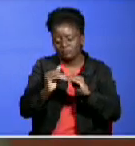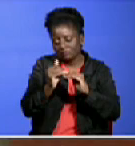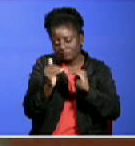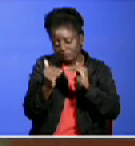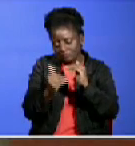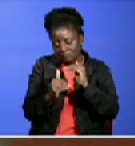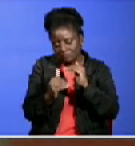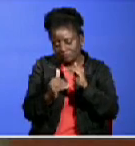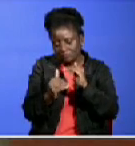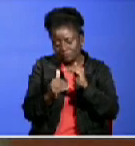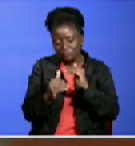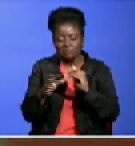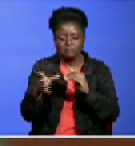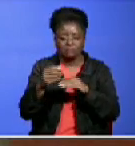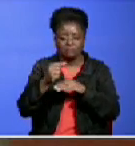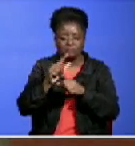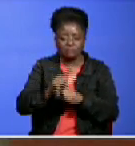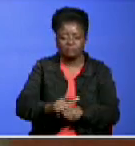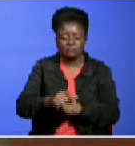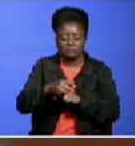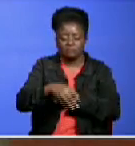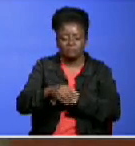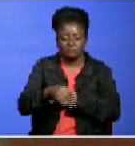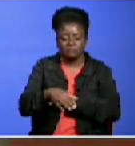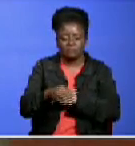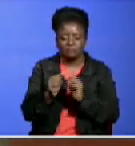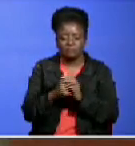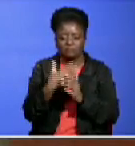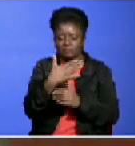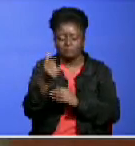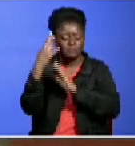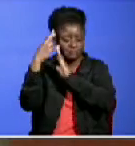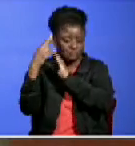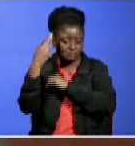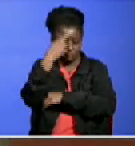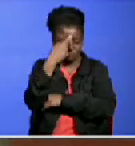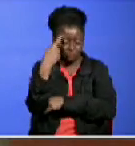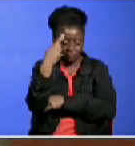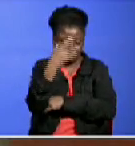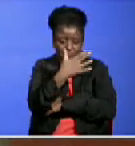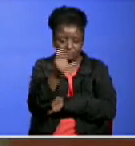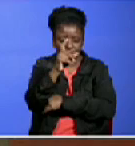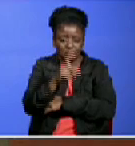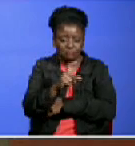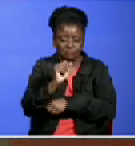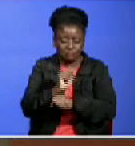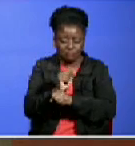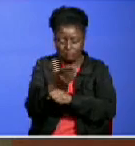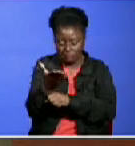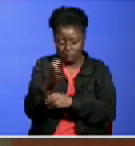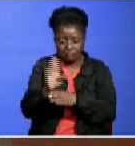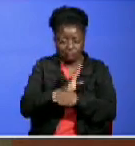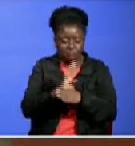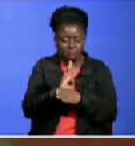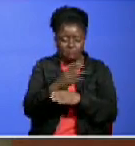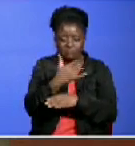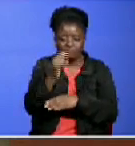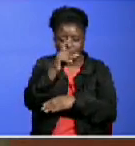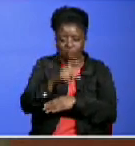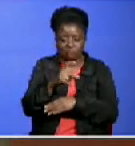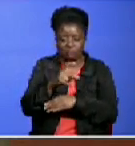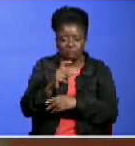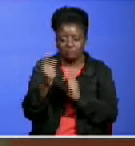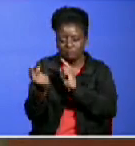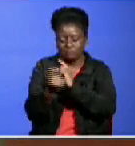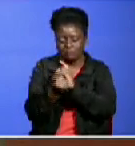is no reciprocal arrangement in place. They realize that they've got a business to run and that they need to be able to meet the shortfall should